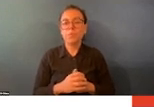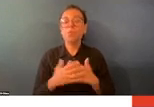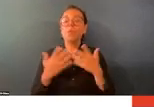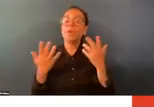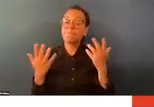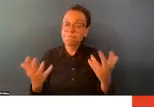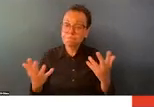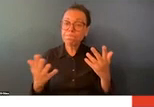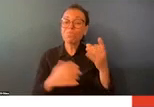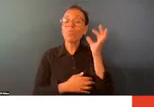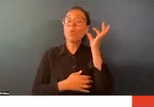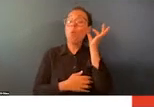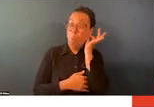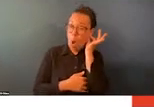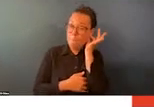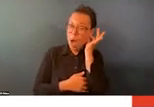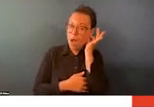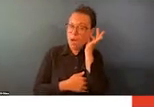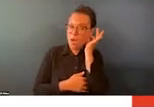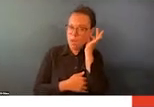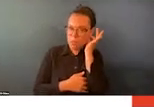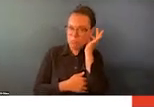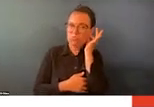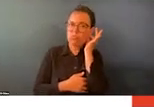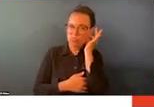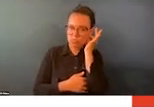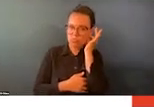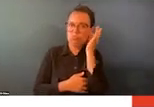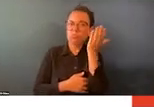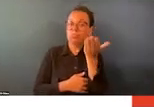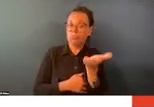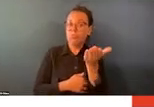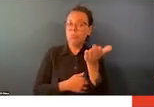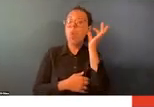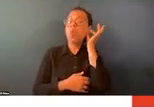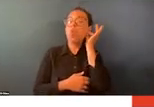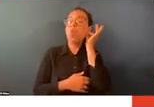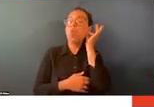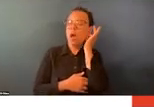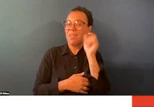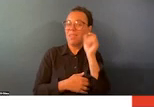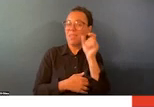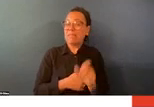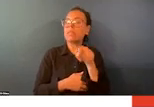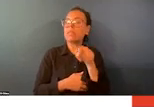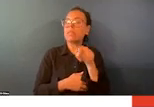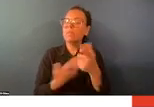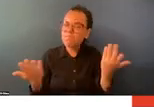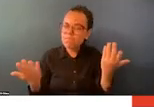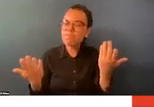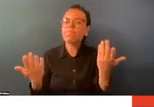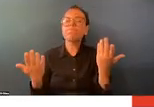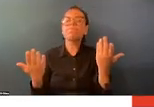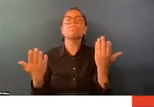Yes. Women in Tajikistan are forbidden to come to the mosque, but the